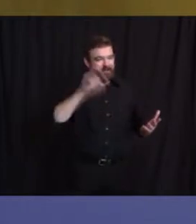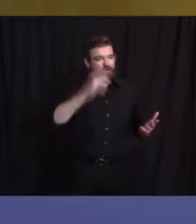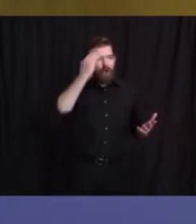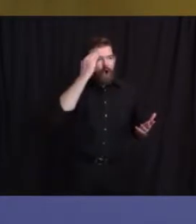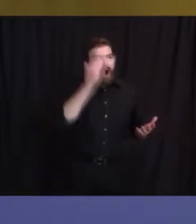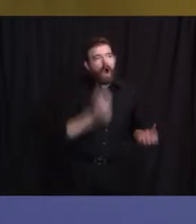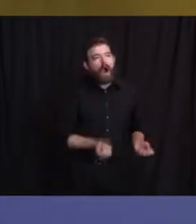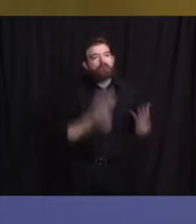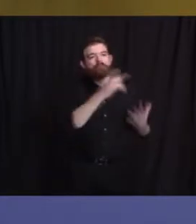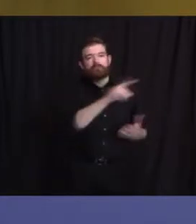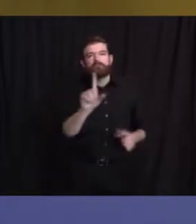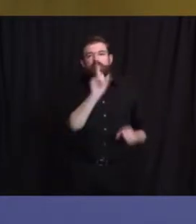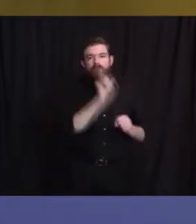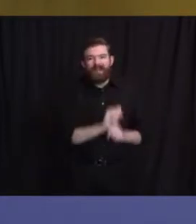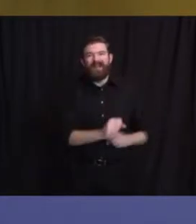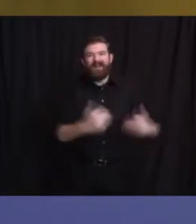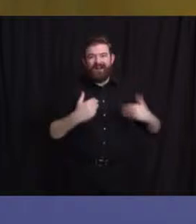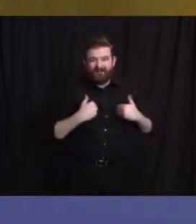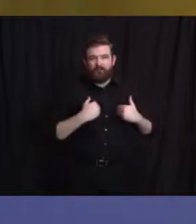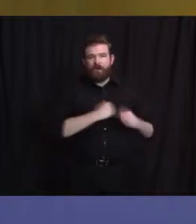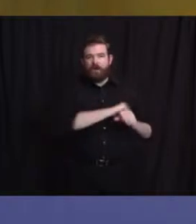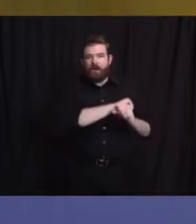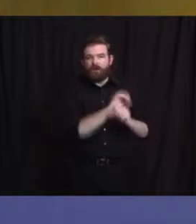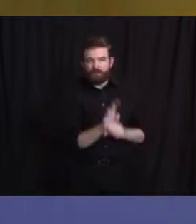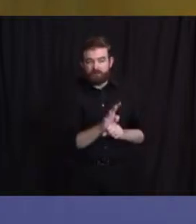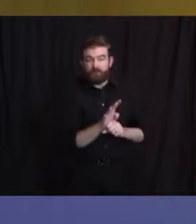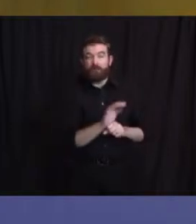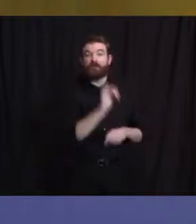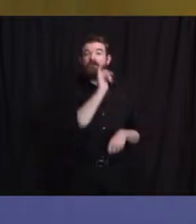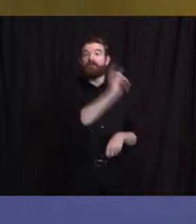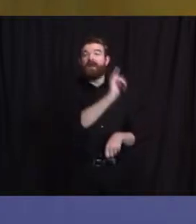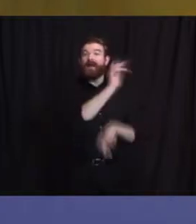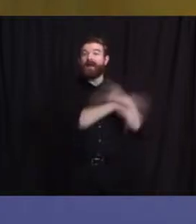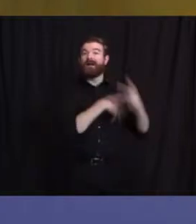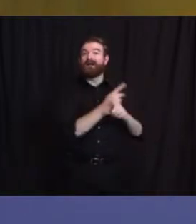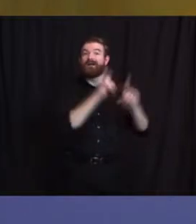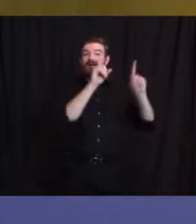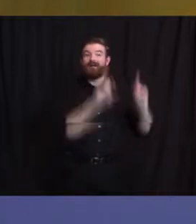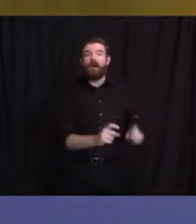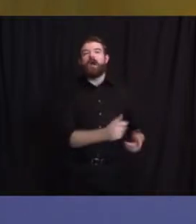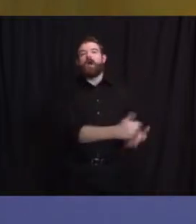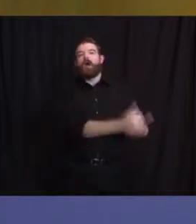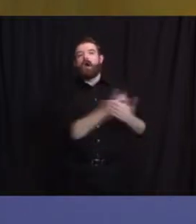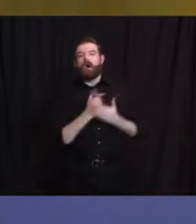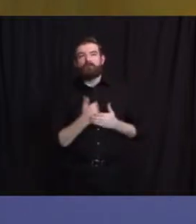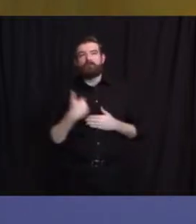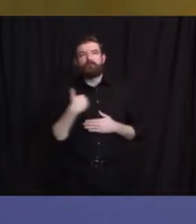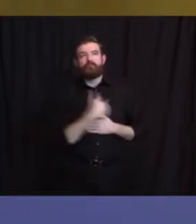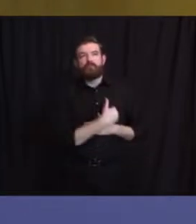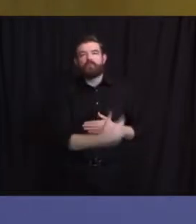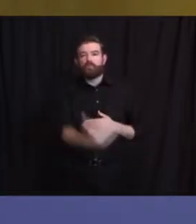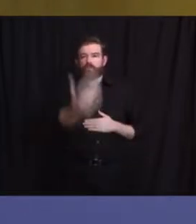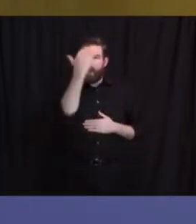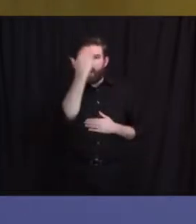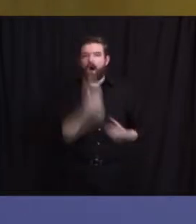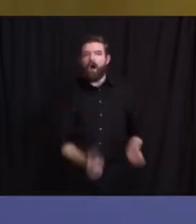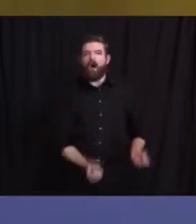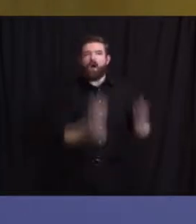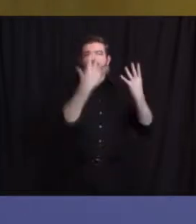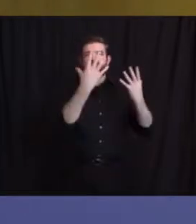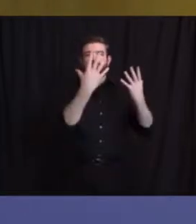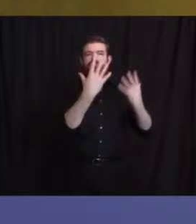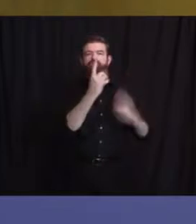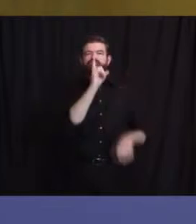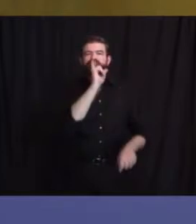provides insight onto the amount of disease or the disease burden currently circulating in our communities. That is important